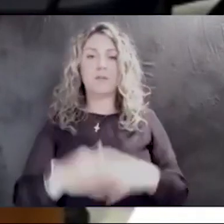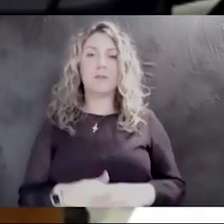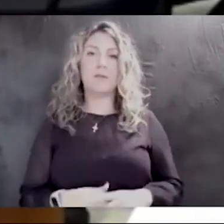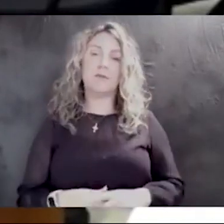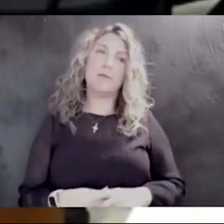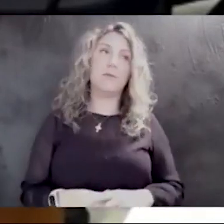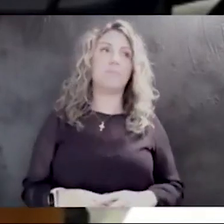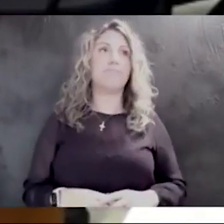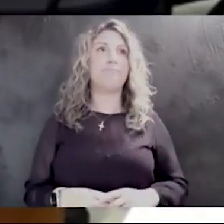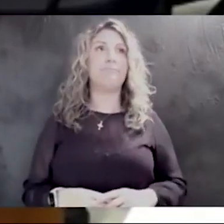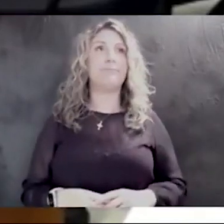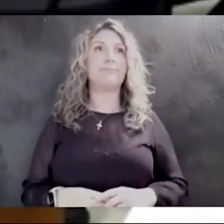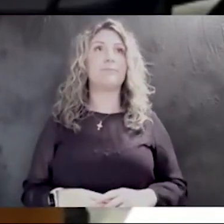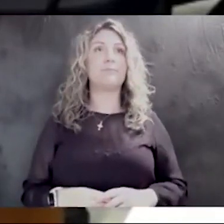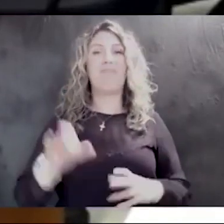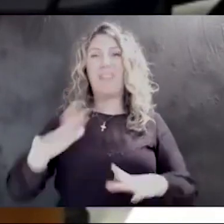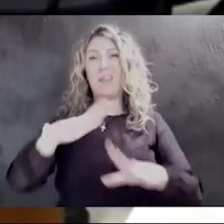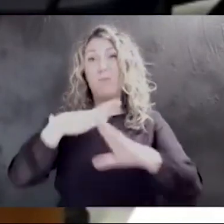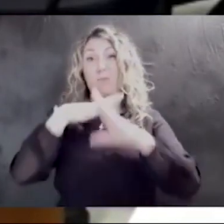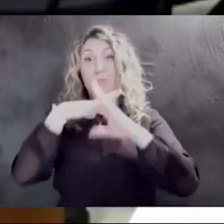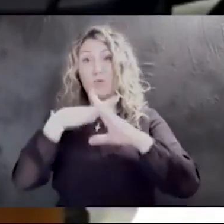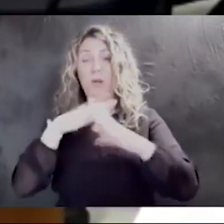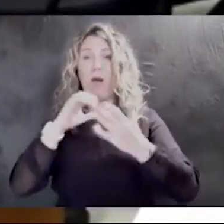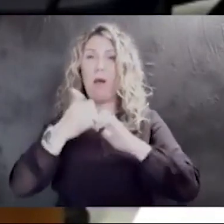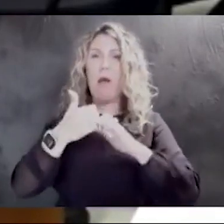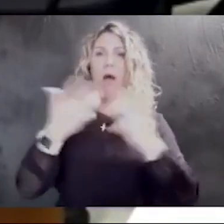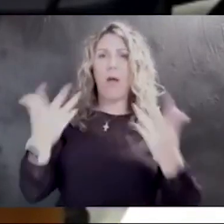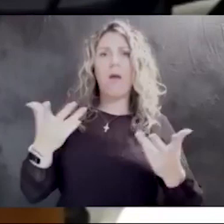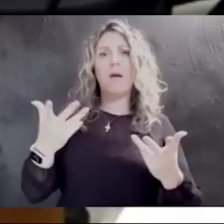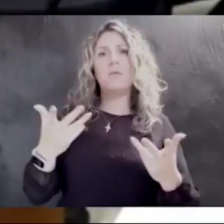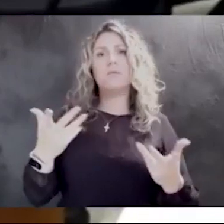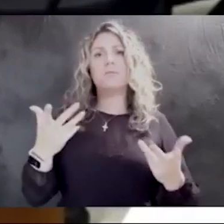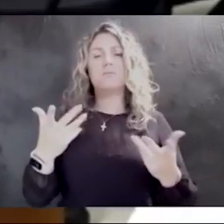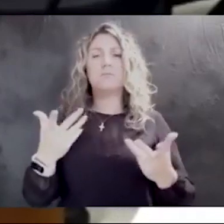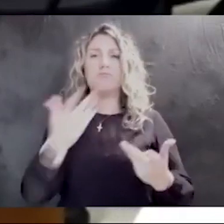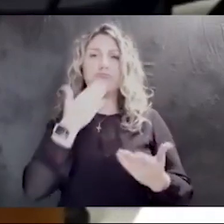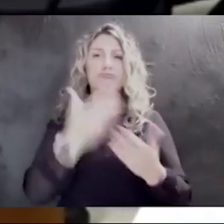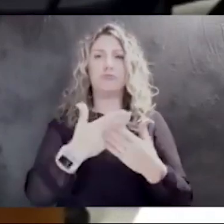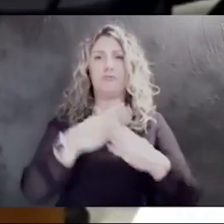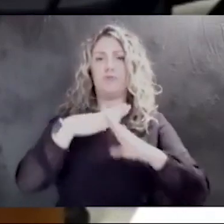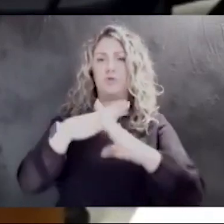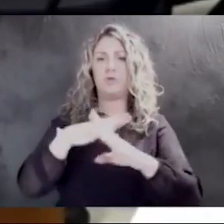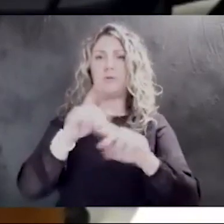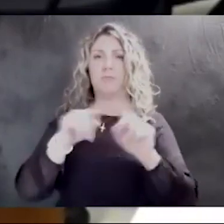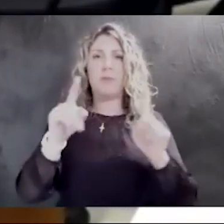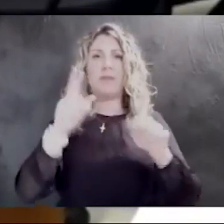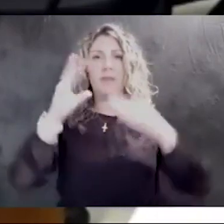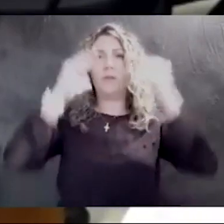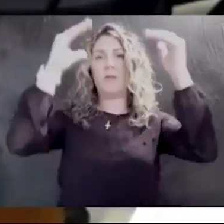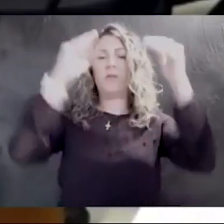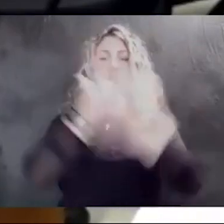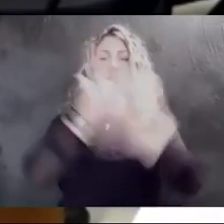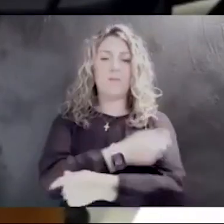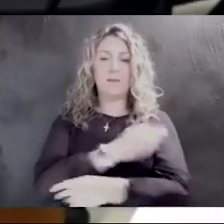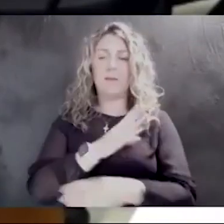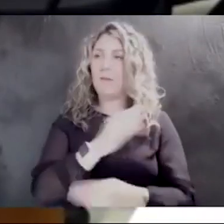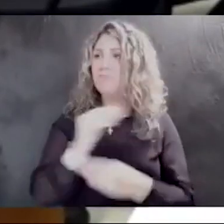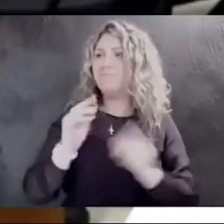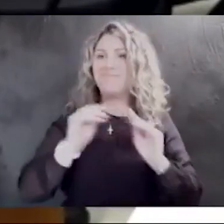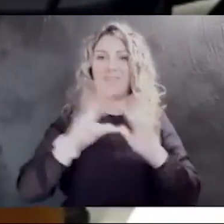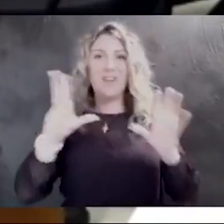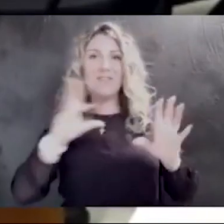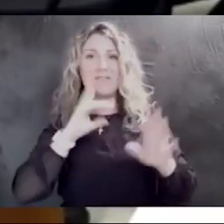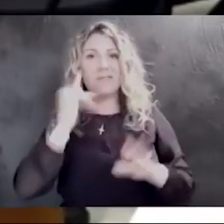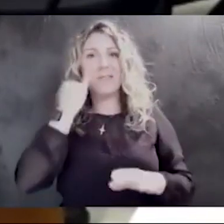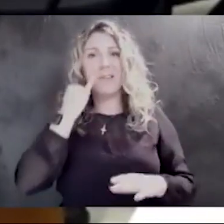big protective measure, and so, but getting the adults vaccinated, and obviously the kids who are eligible